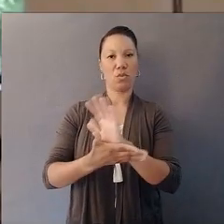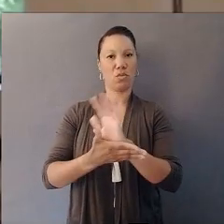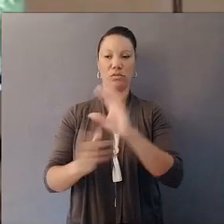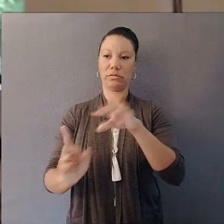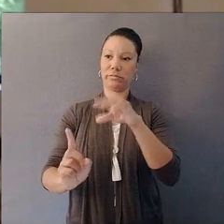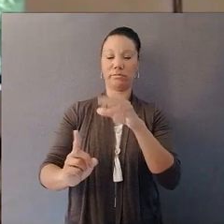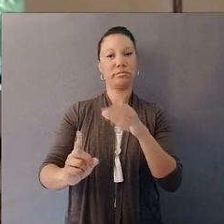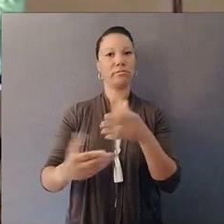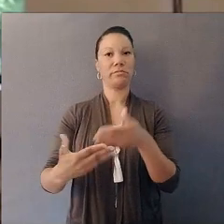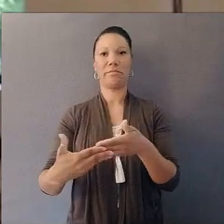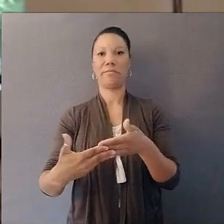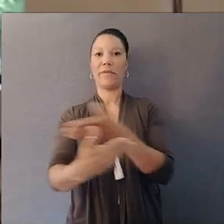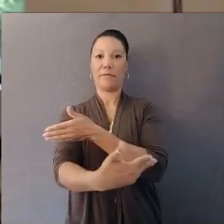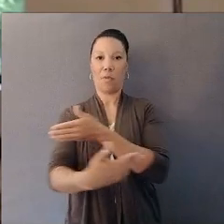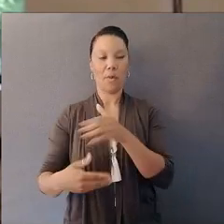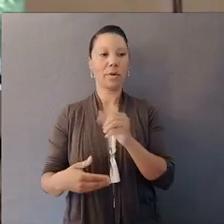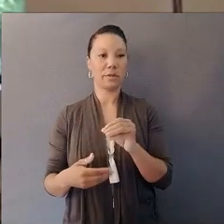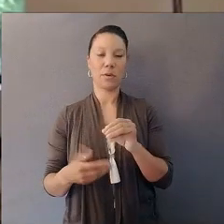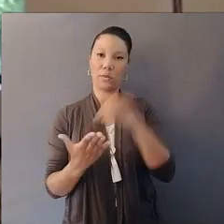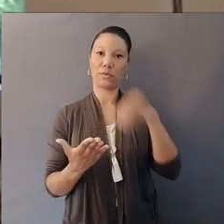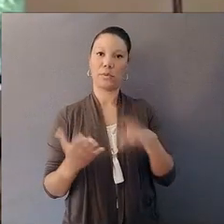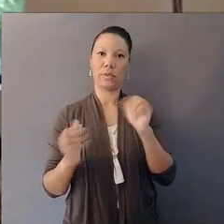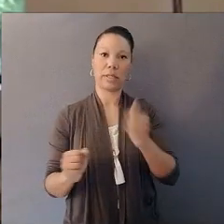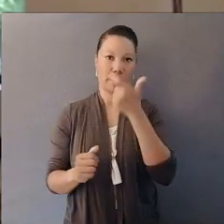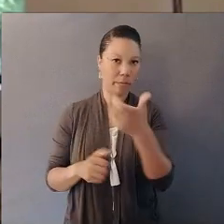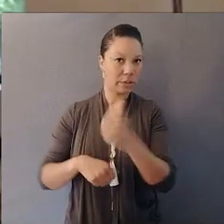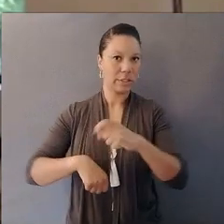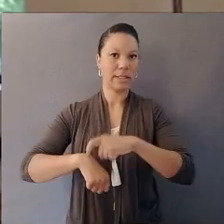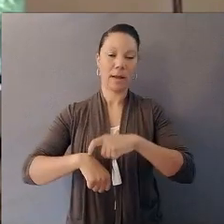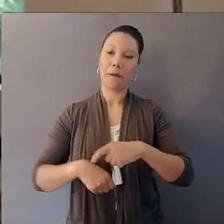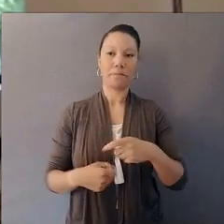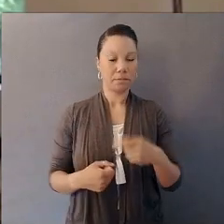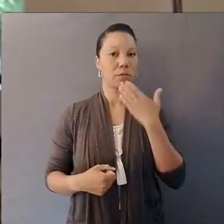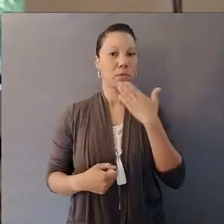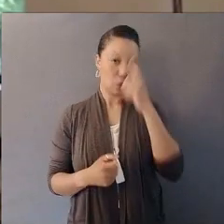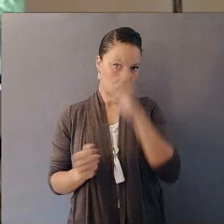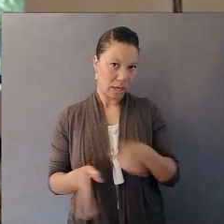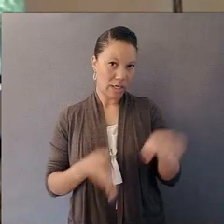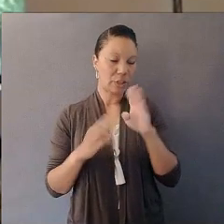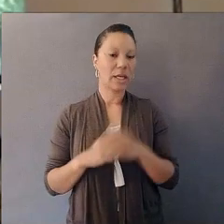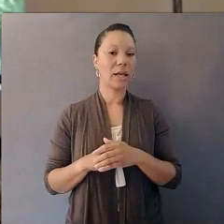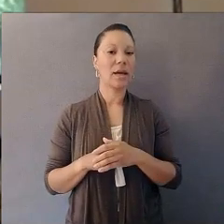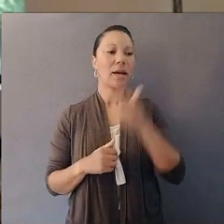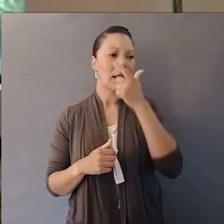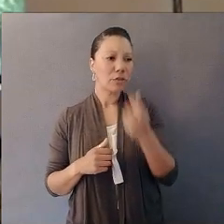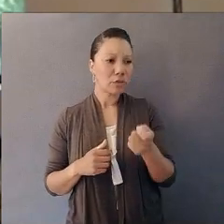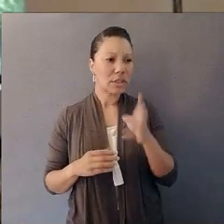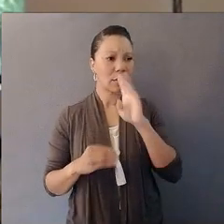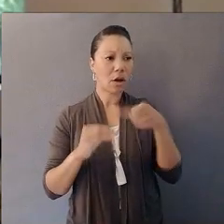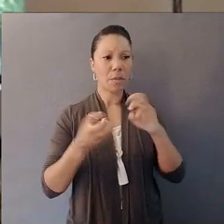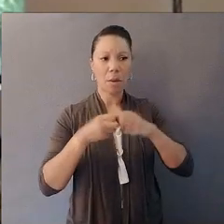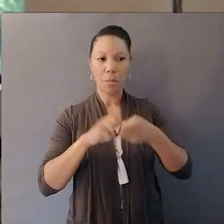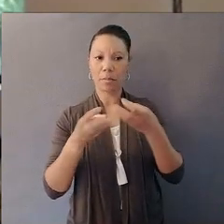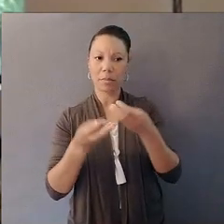was very helpful as a strategy. It's interesting, you know, you talk about problem solving, you know, you think of the typical classroom with